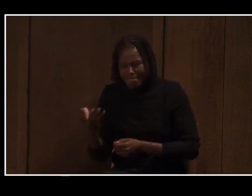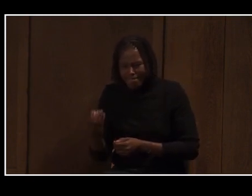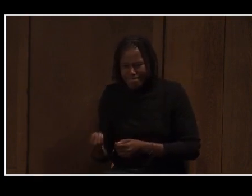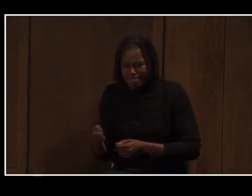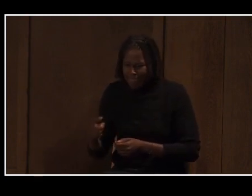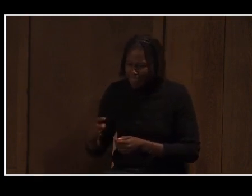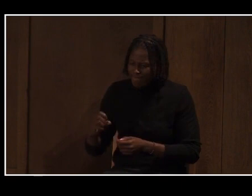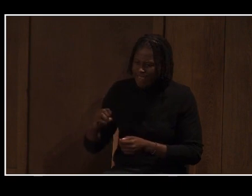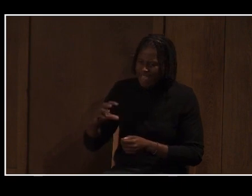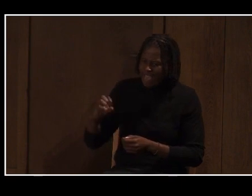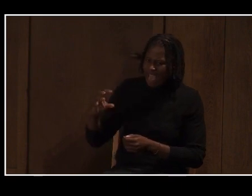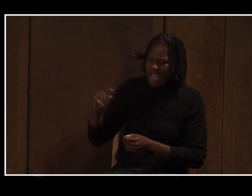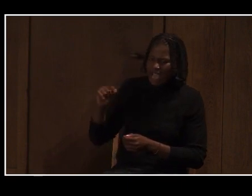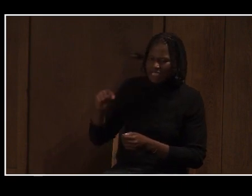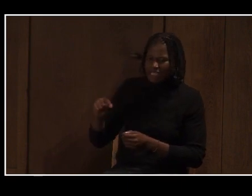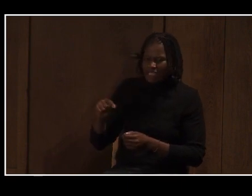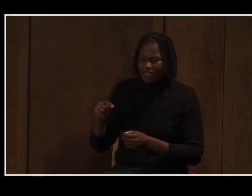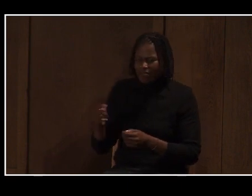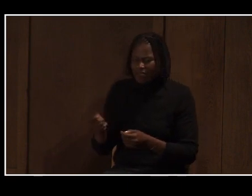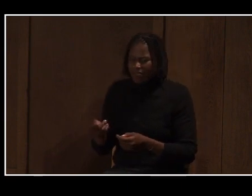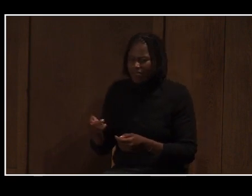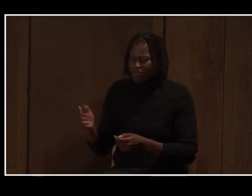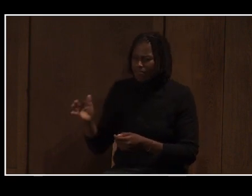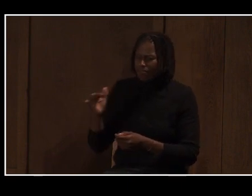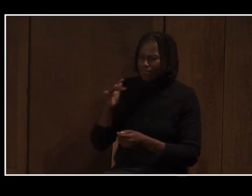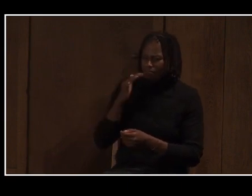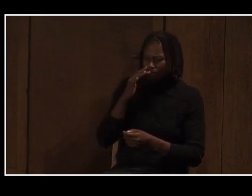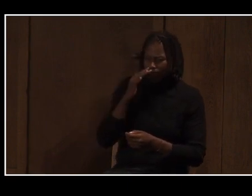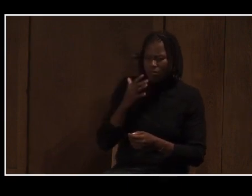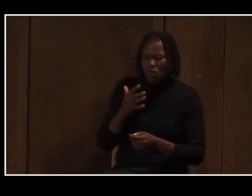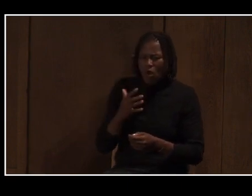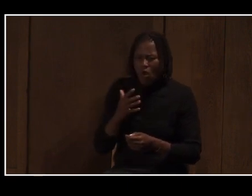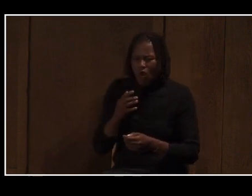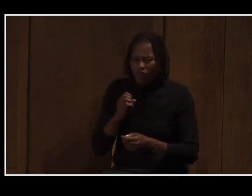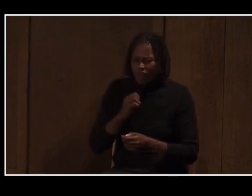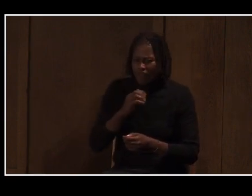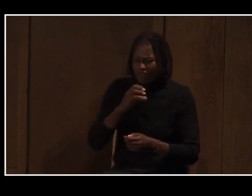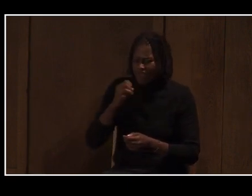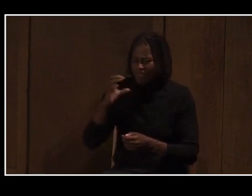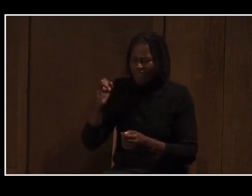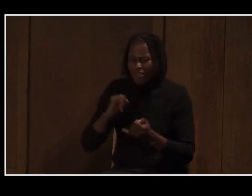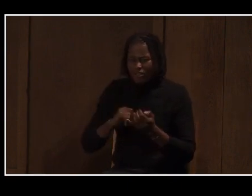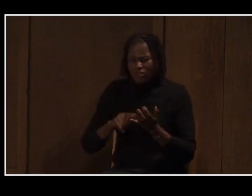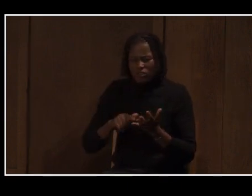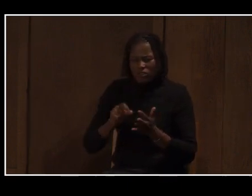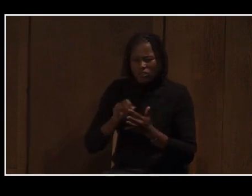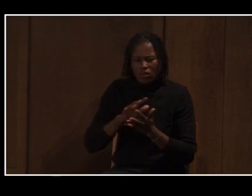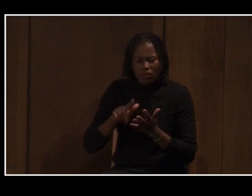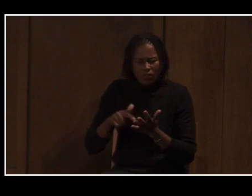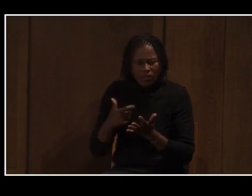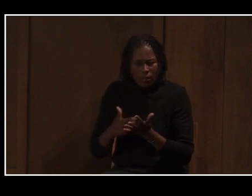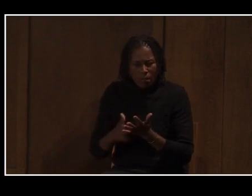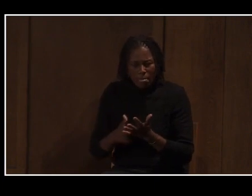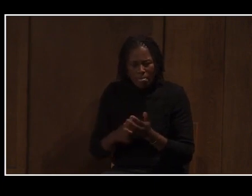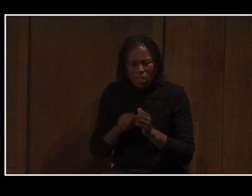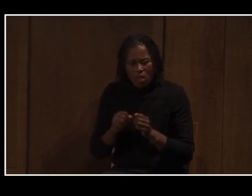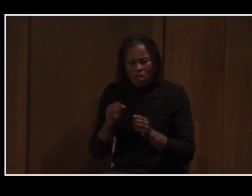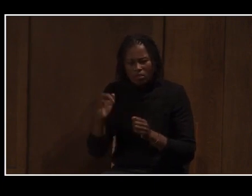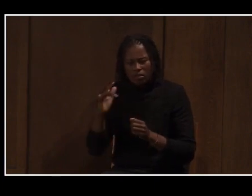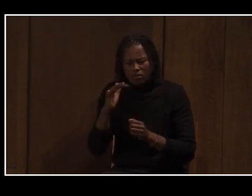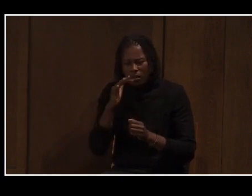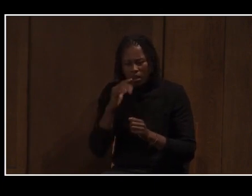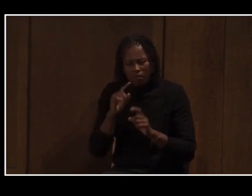gas, ignites the room with the smell of rotting sulfur. I can't remember her smell. Flesh turned